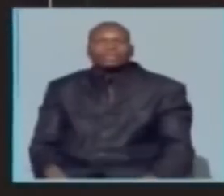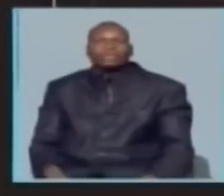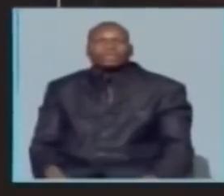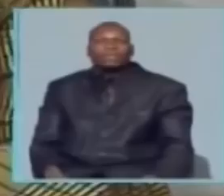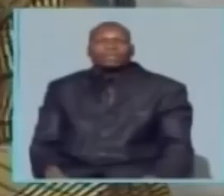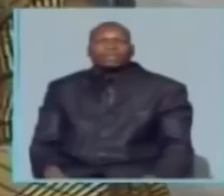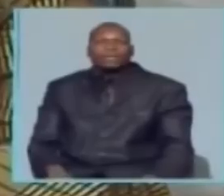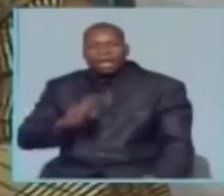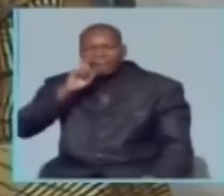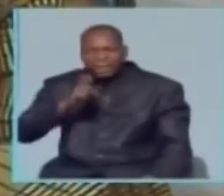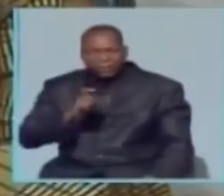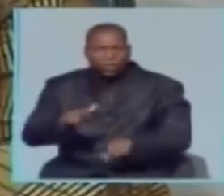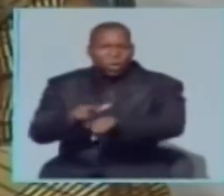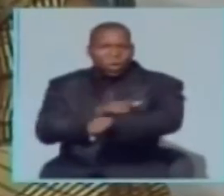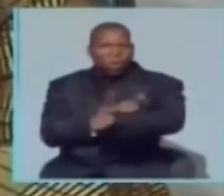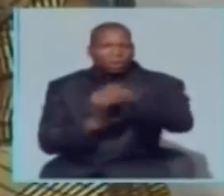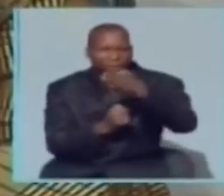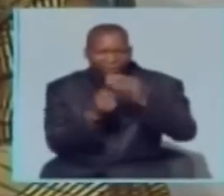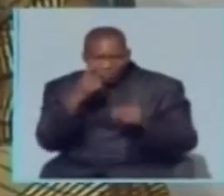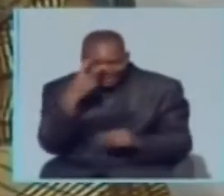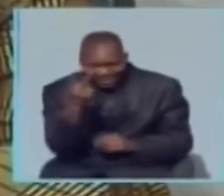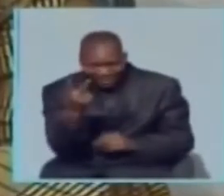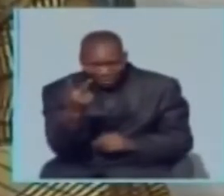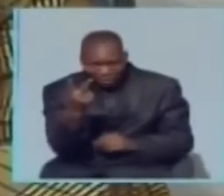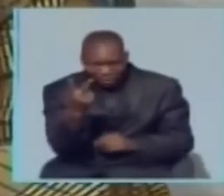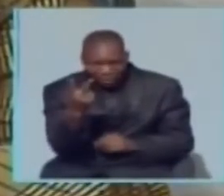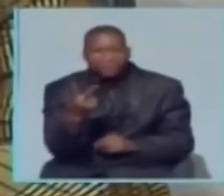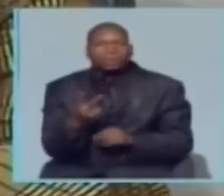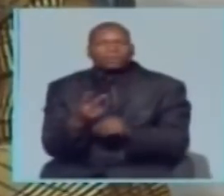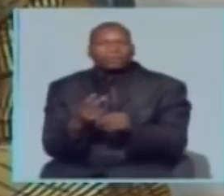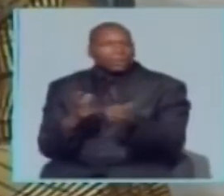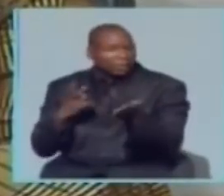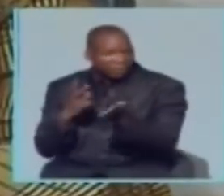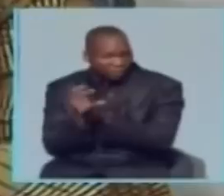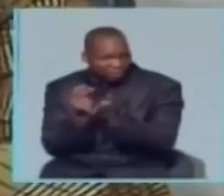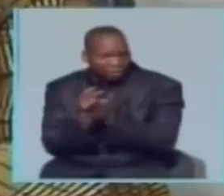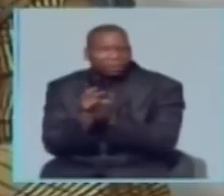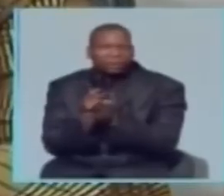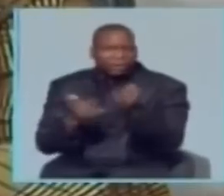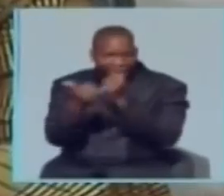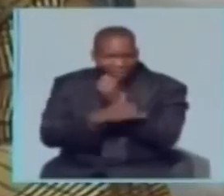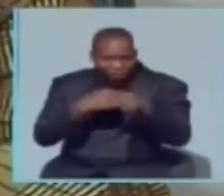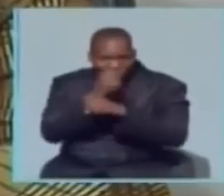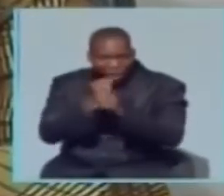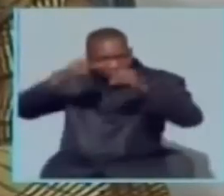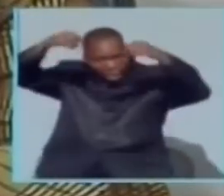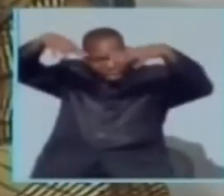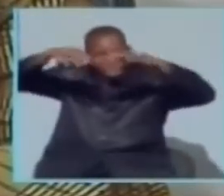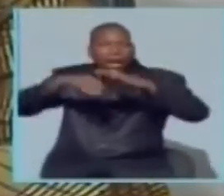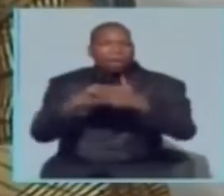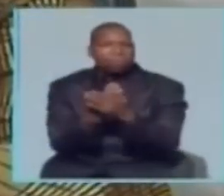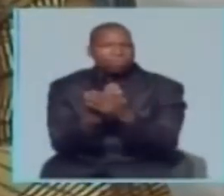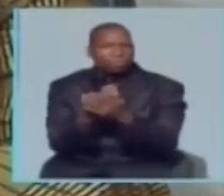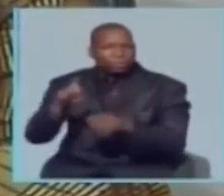we have to look at how we are going to finance supply electricity generation in this country. I think that's an important